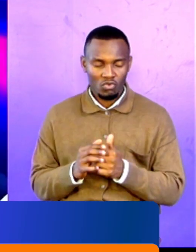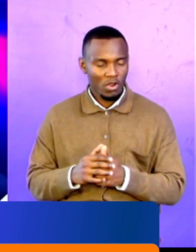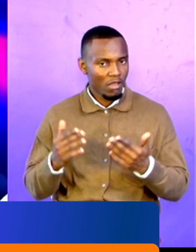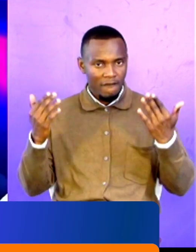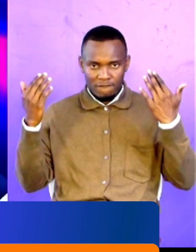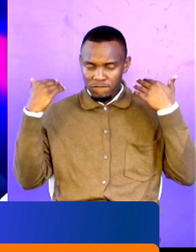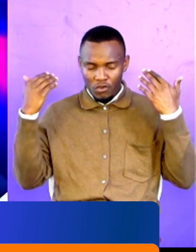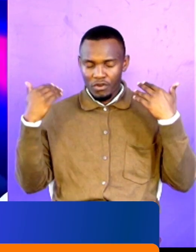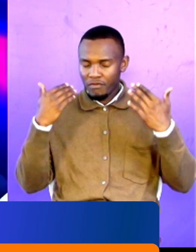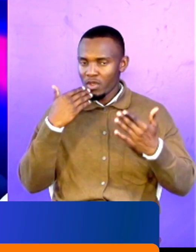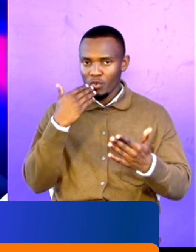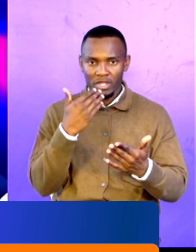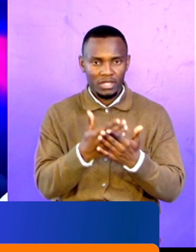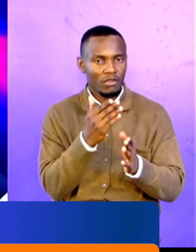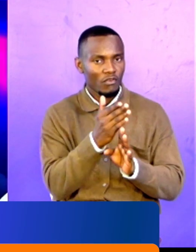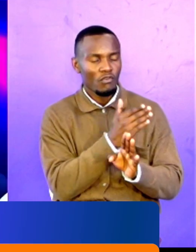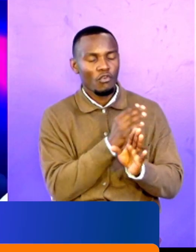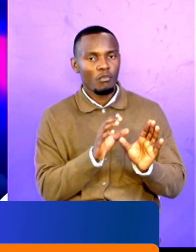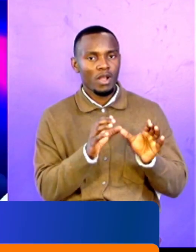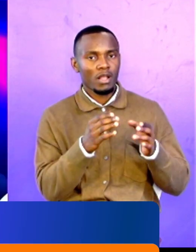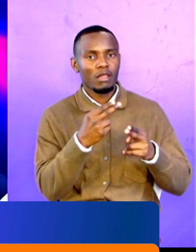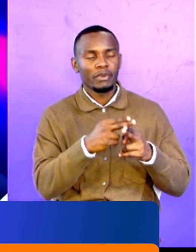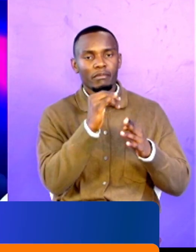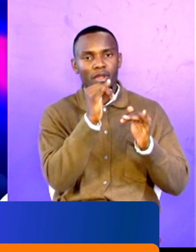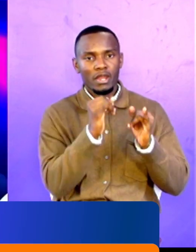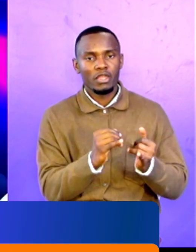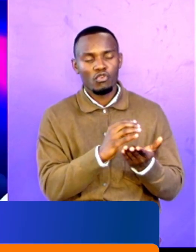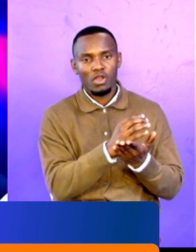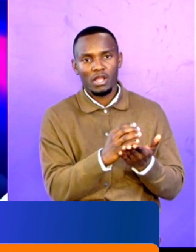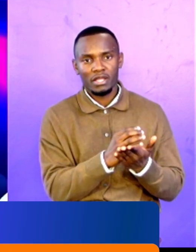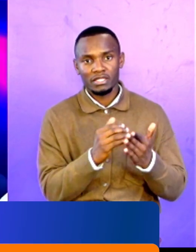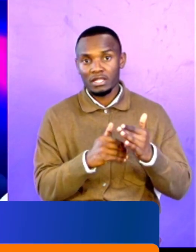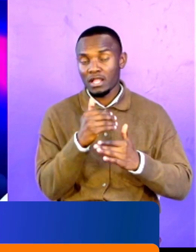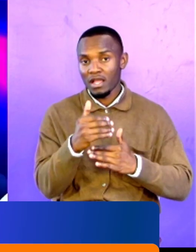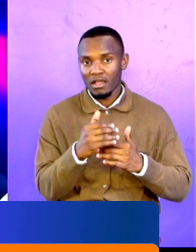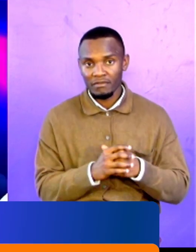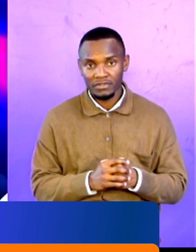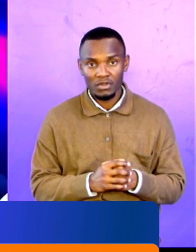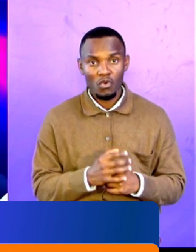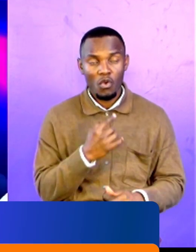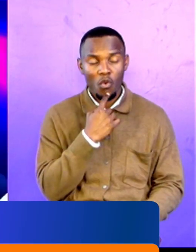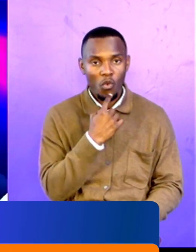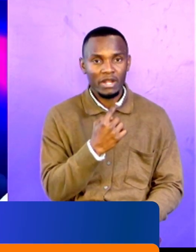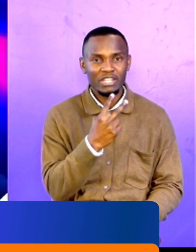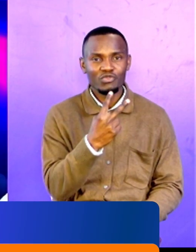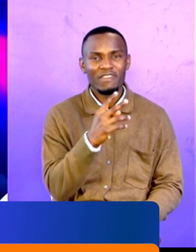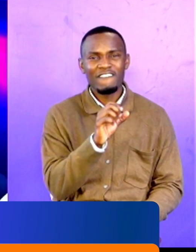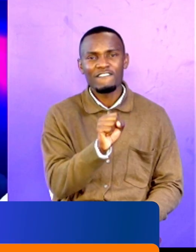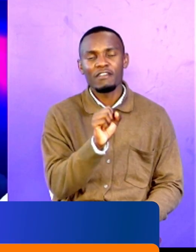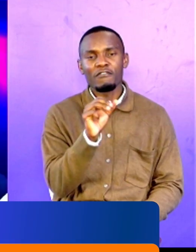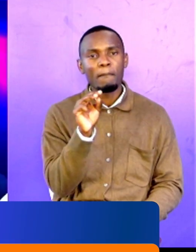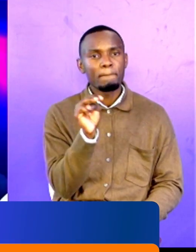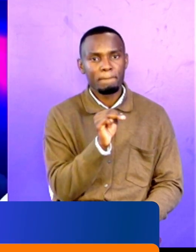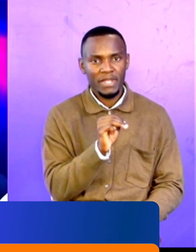grateful to former club Newcastle following his British record £125 million, an equivalent